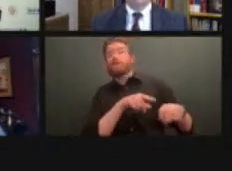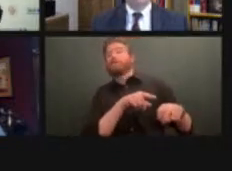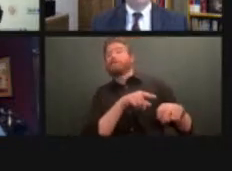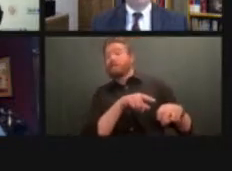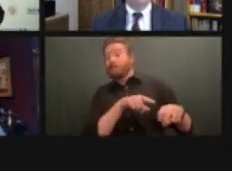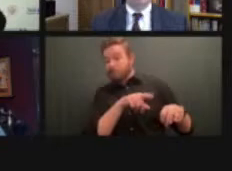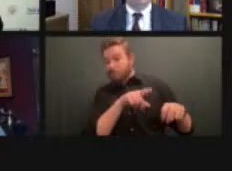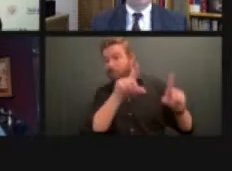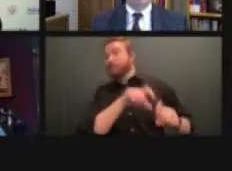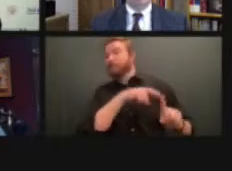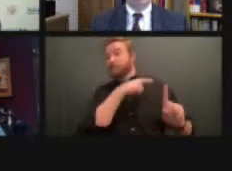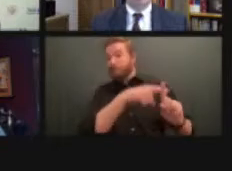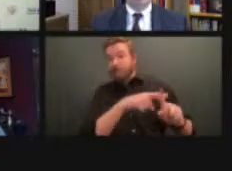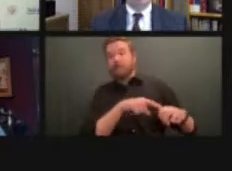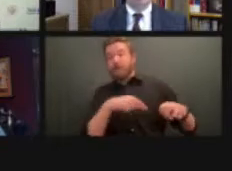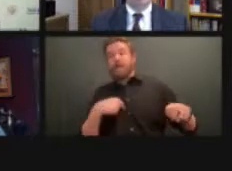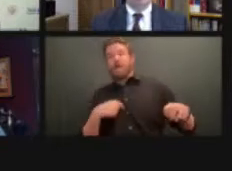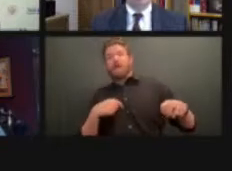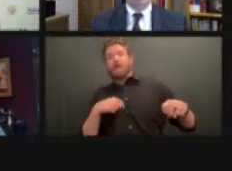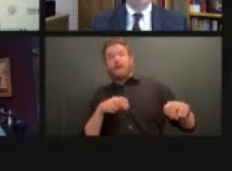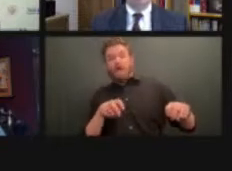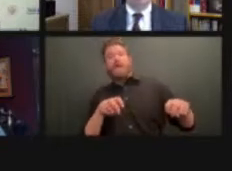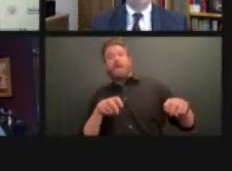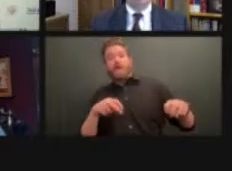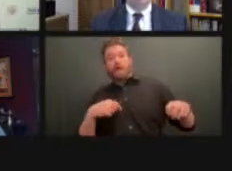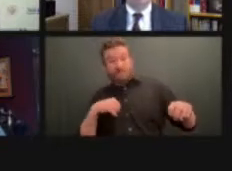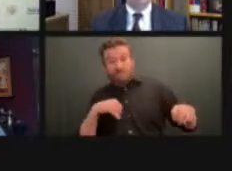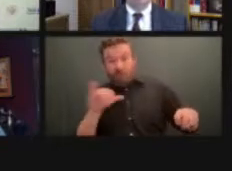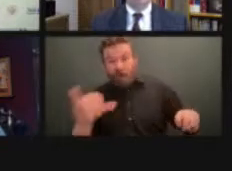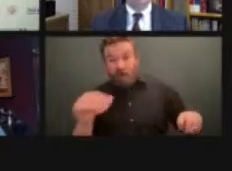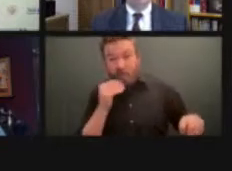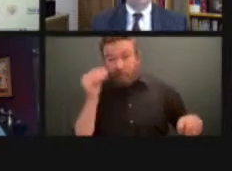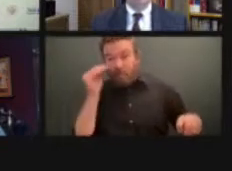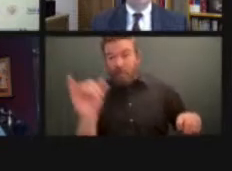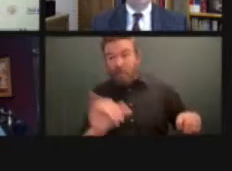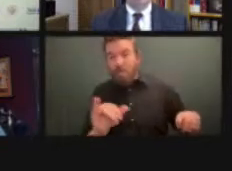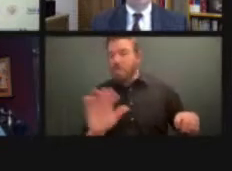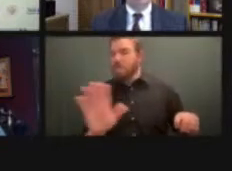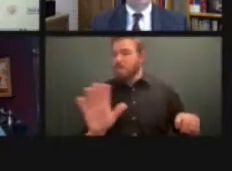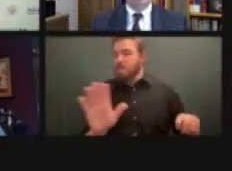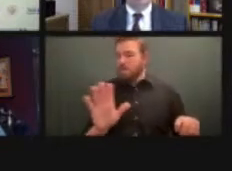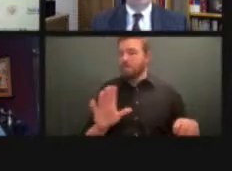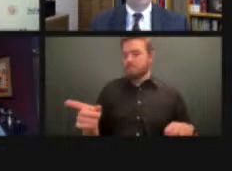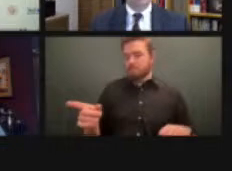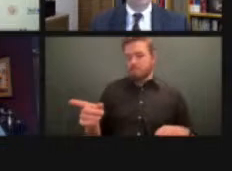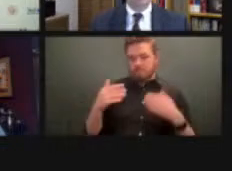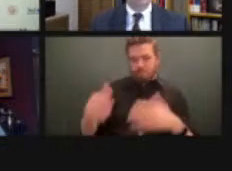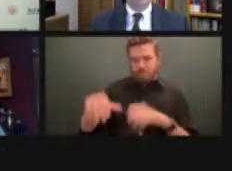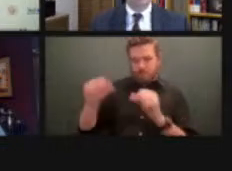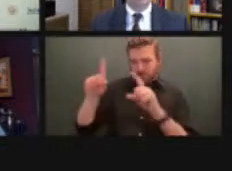remain in school if they test negative. And any student who is remaining in class through